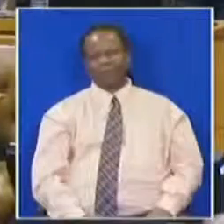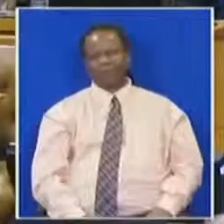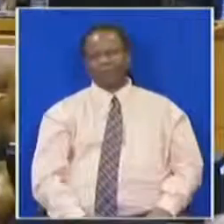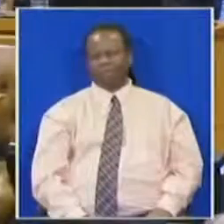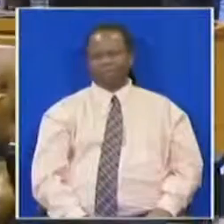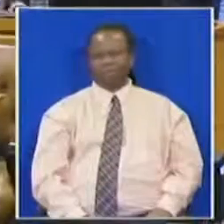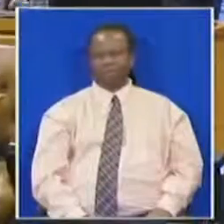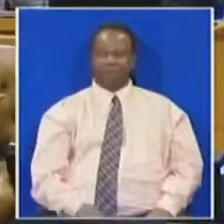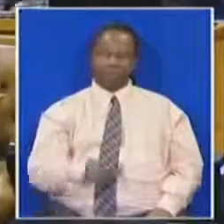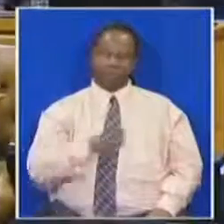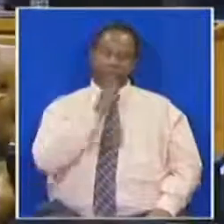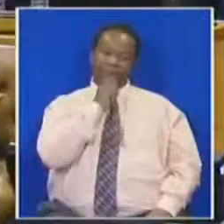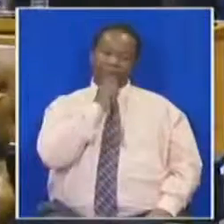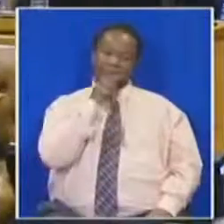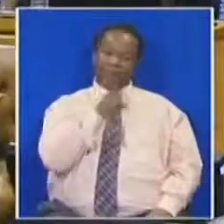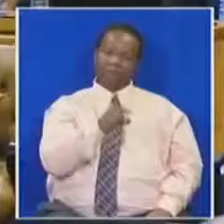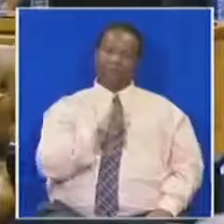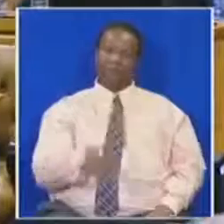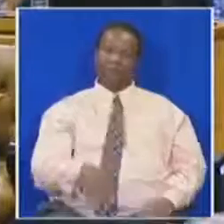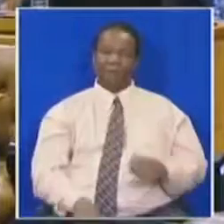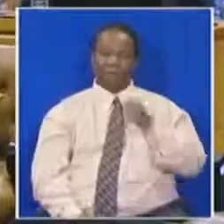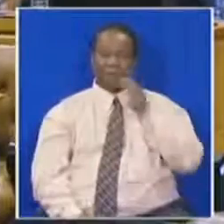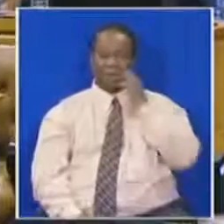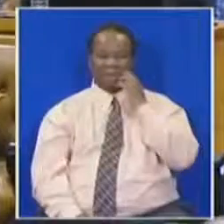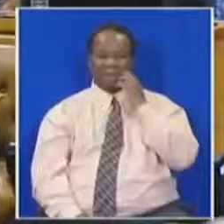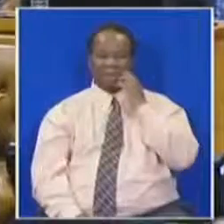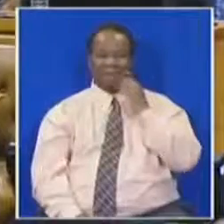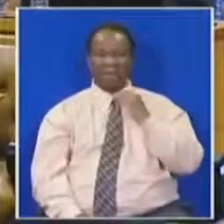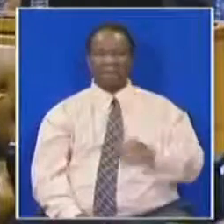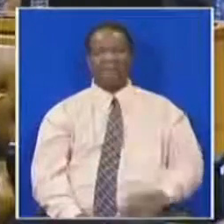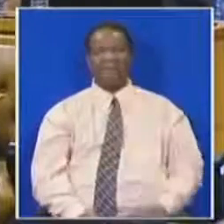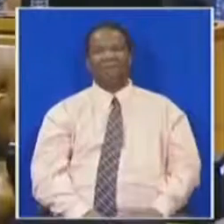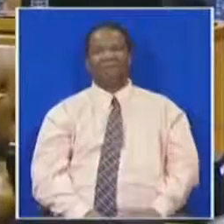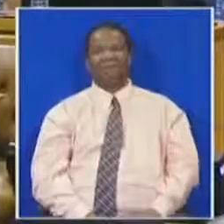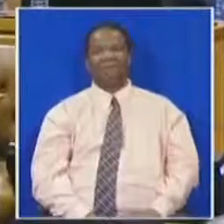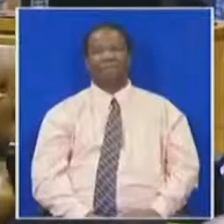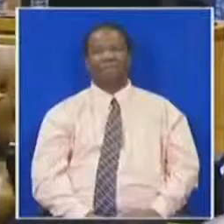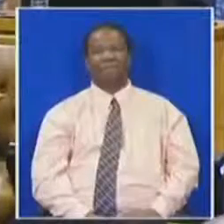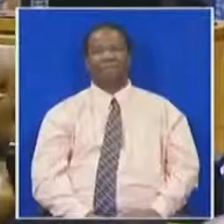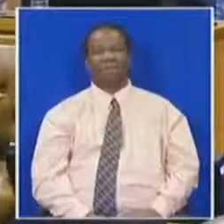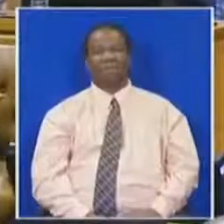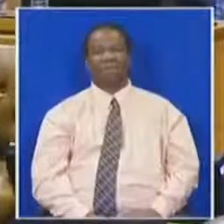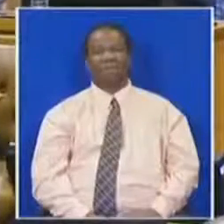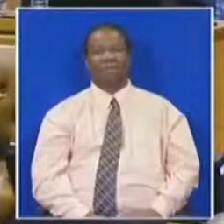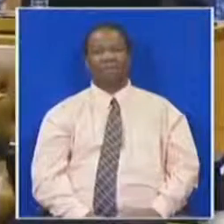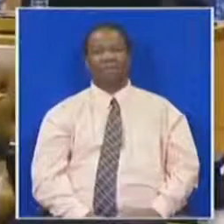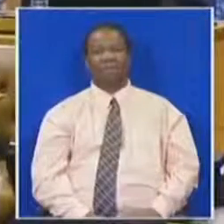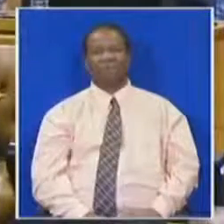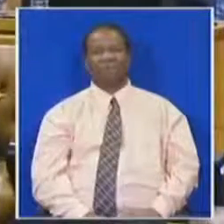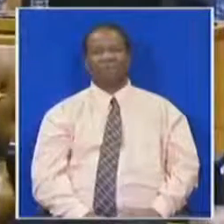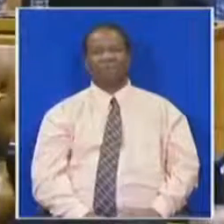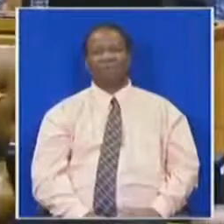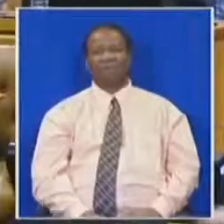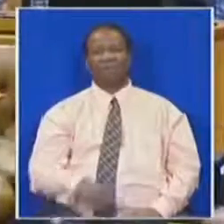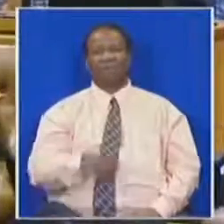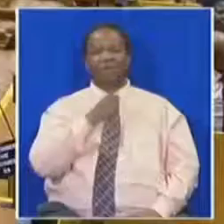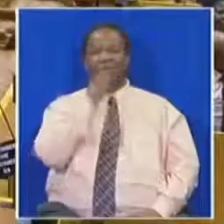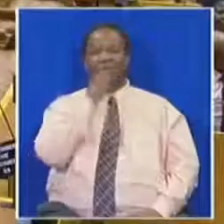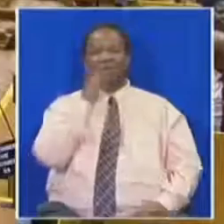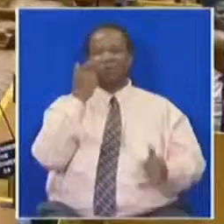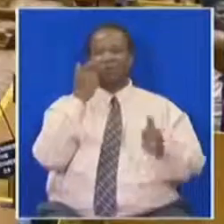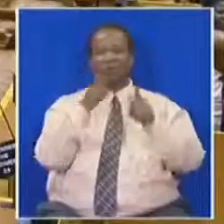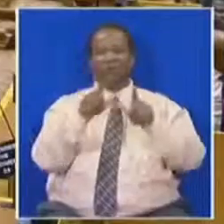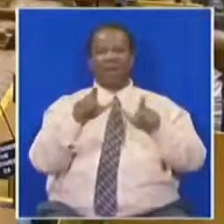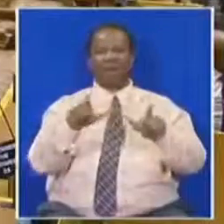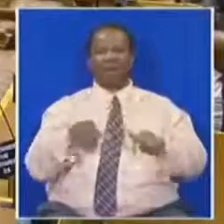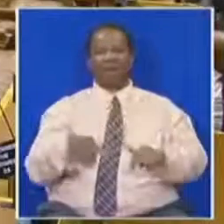Trump. You are using dead people to campaign. We are using the names of dead people to campaign. Dead